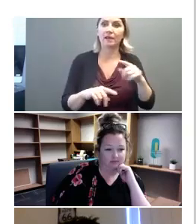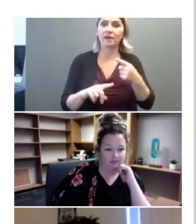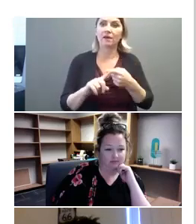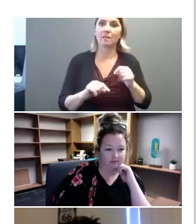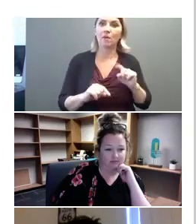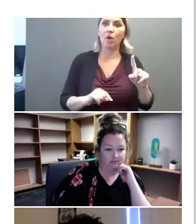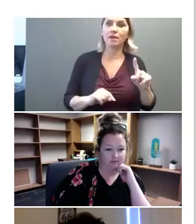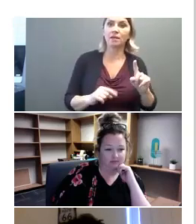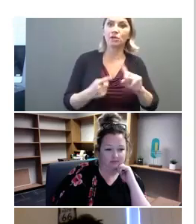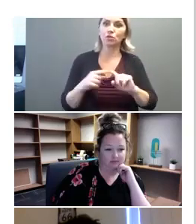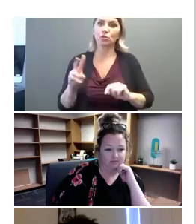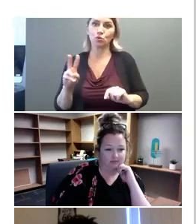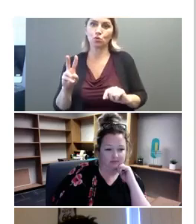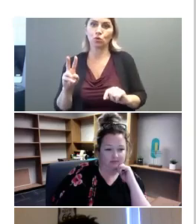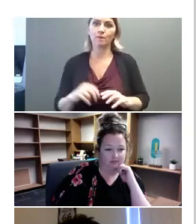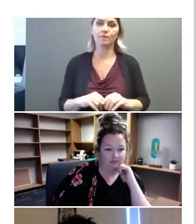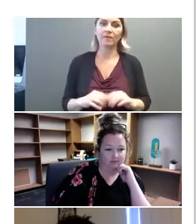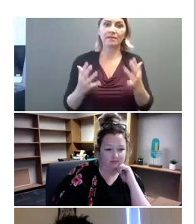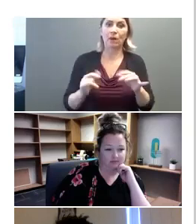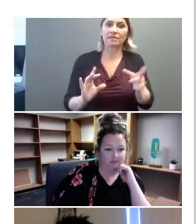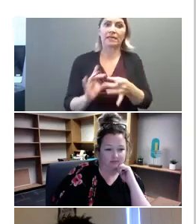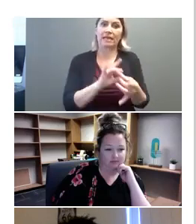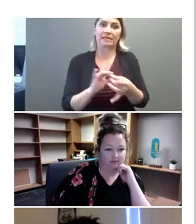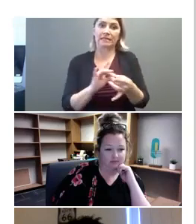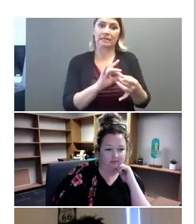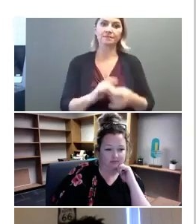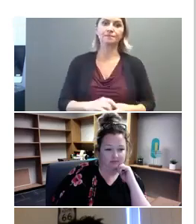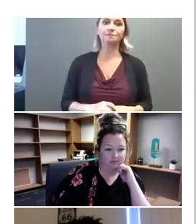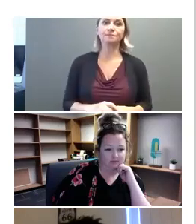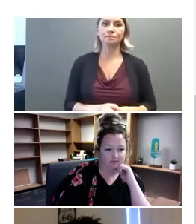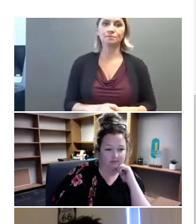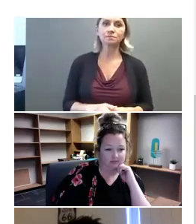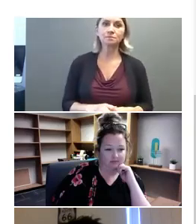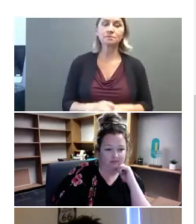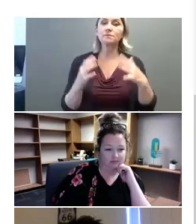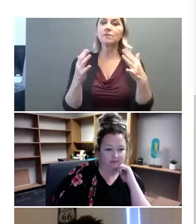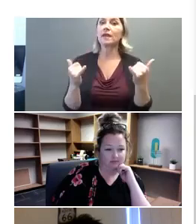level thing being connected here. That is all that means. Now,